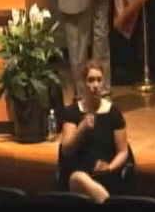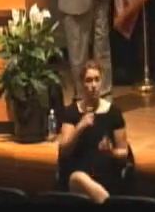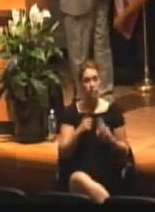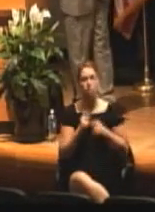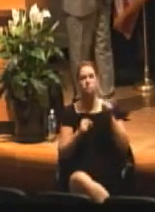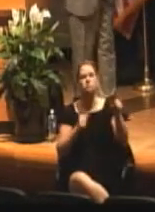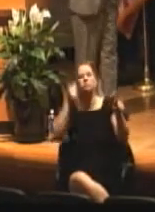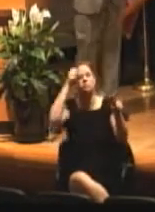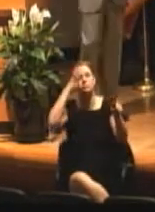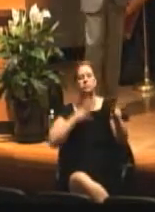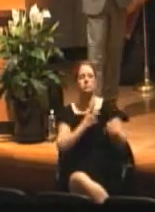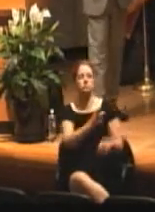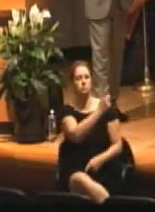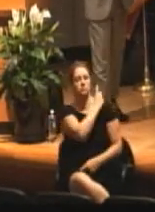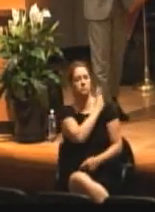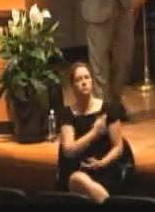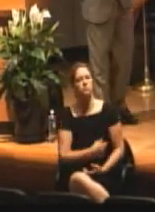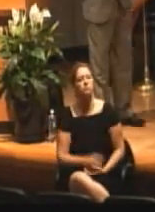Yeah.